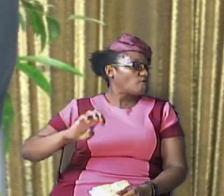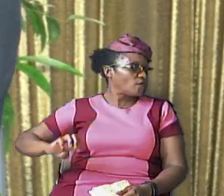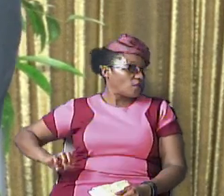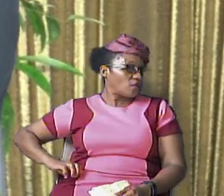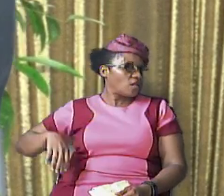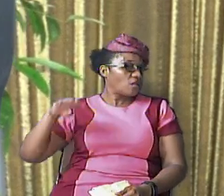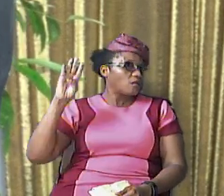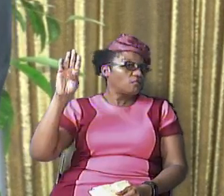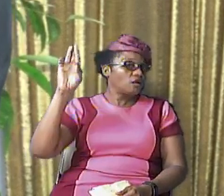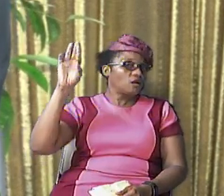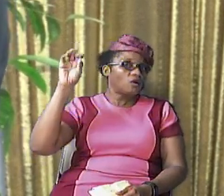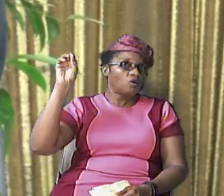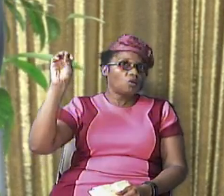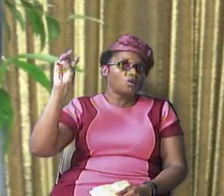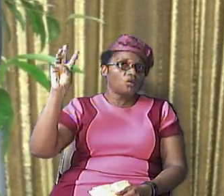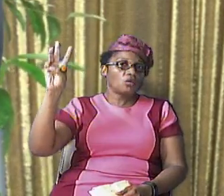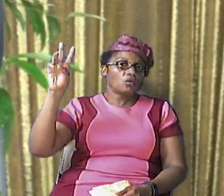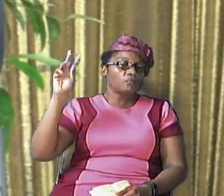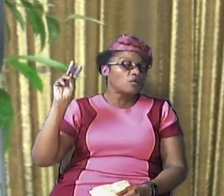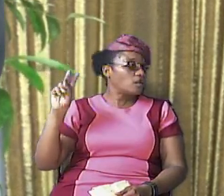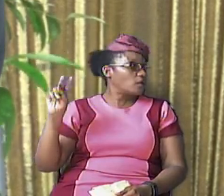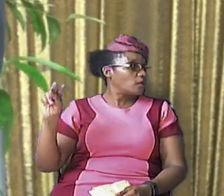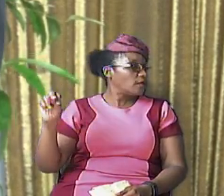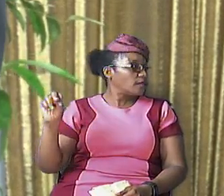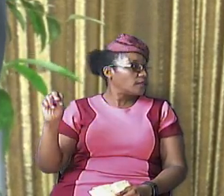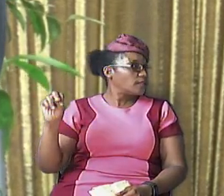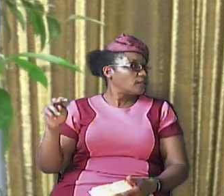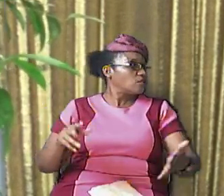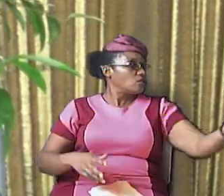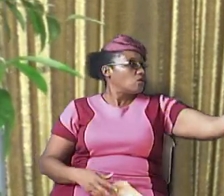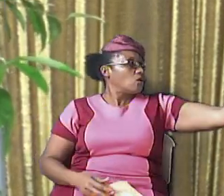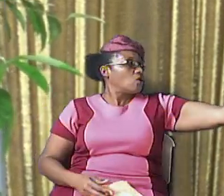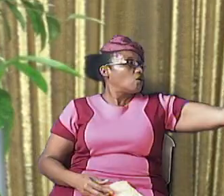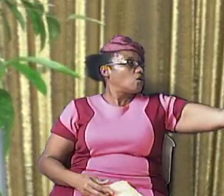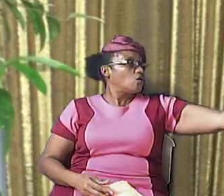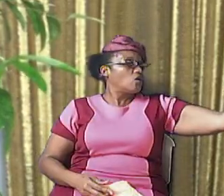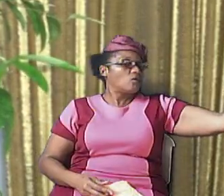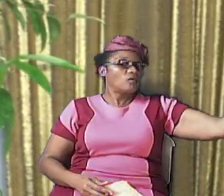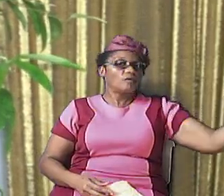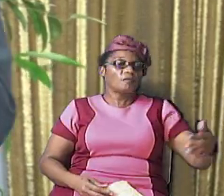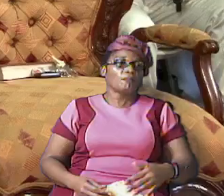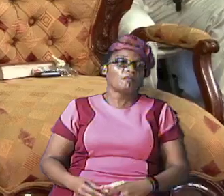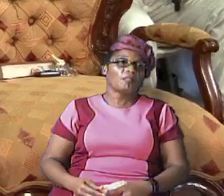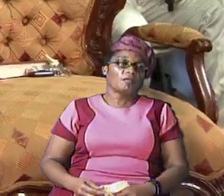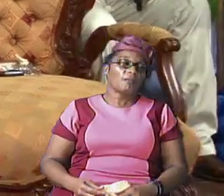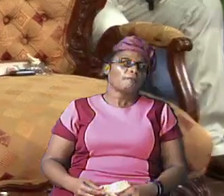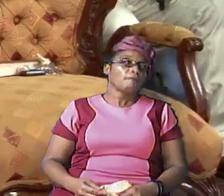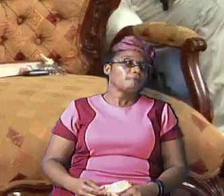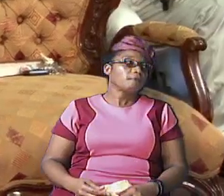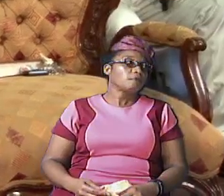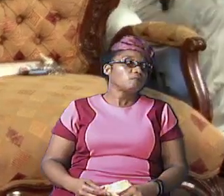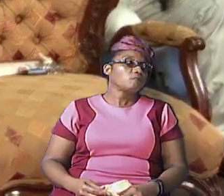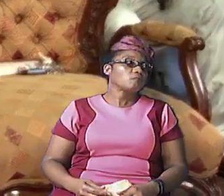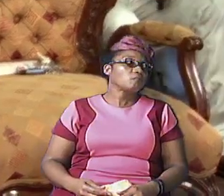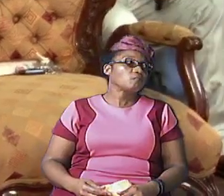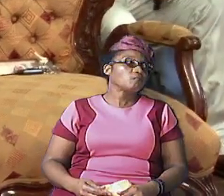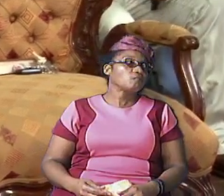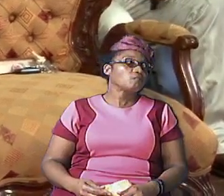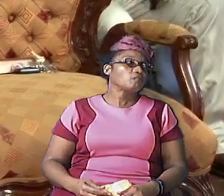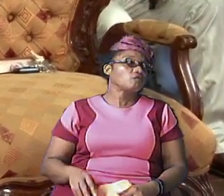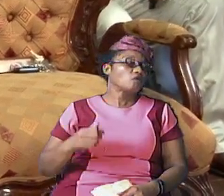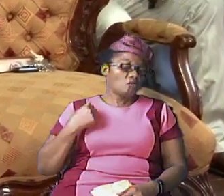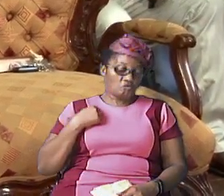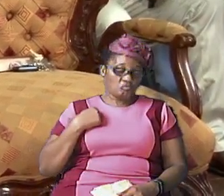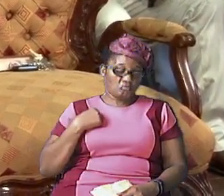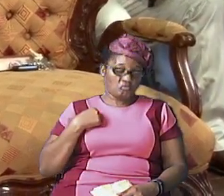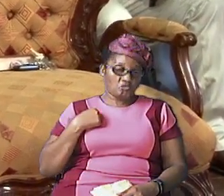put our hands. He's not a stranger to us. Amen. But he's coming all the way from over there in Toronto, from the